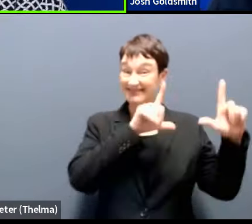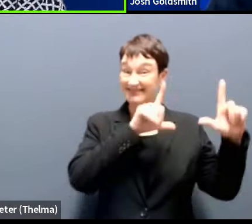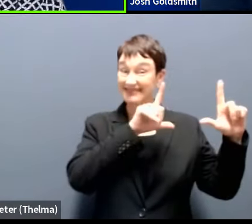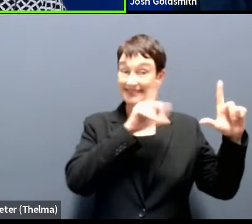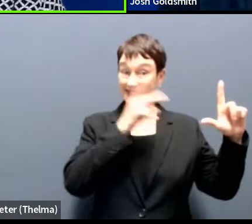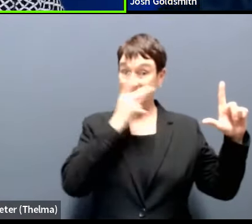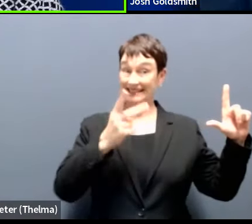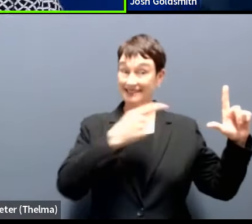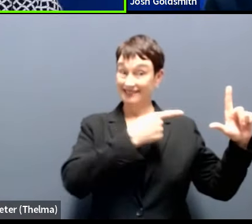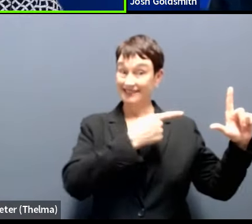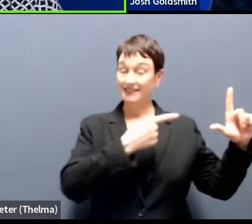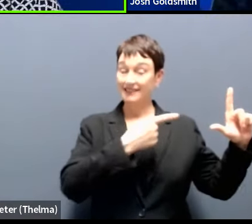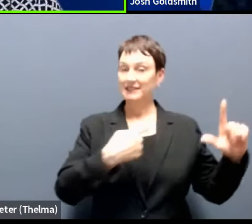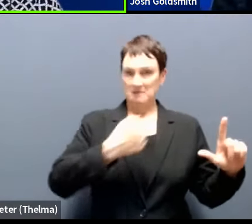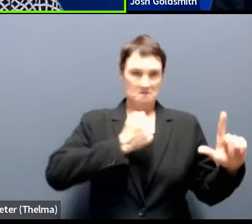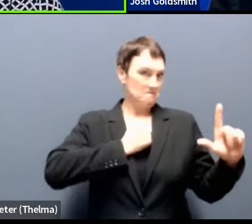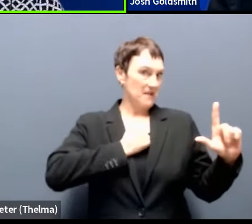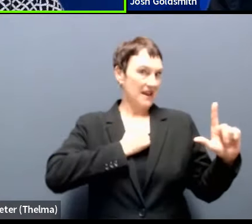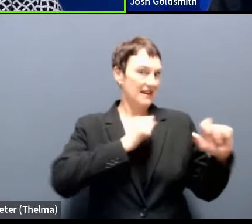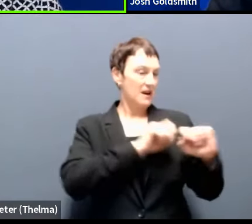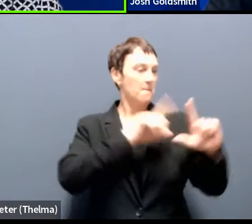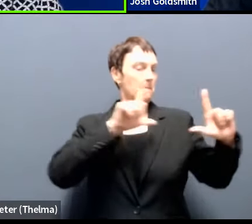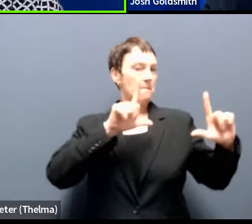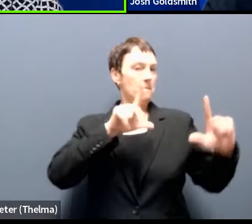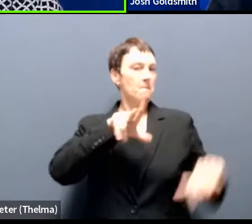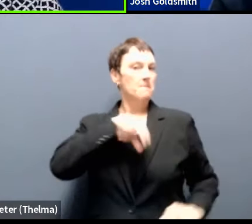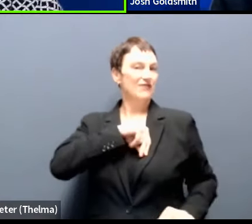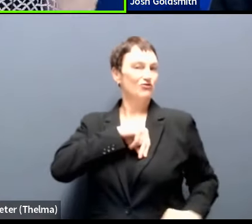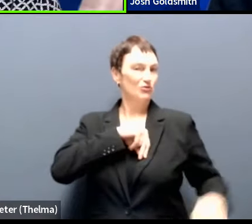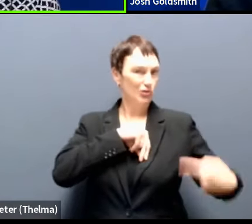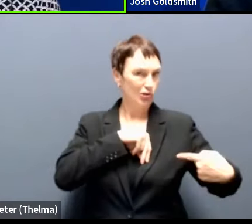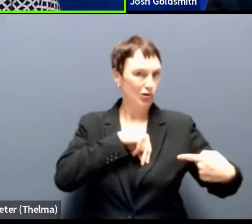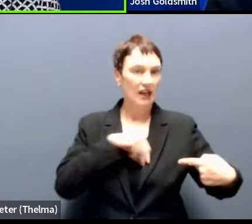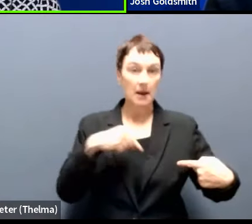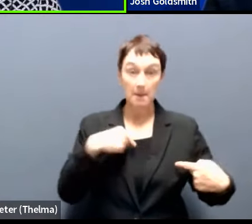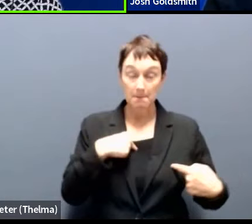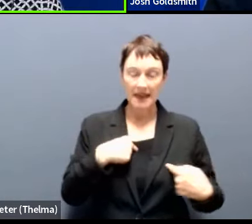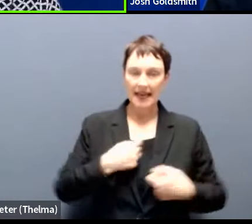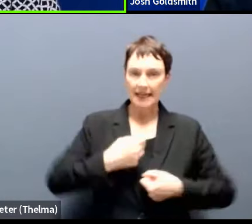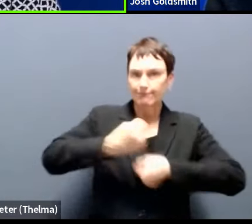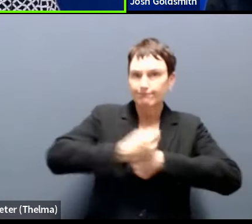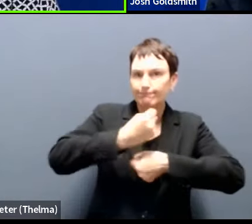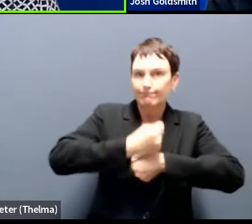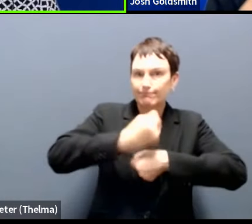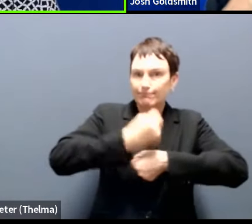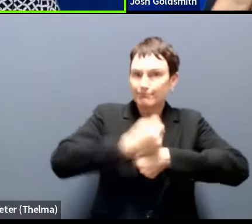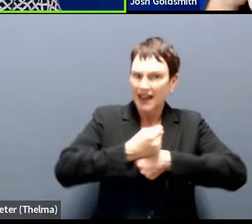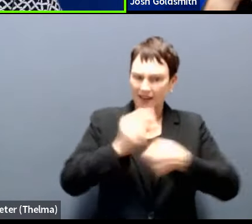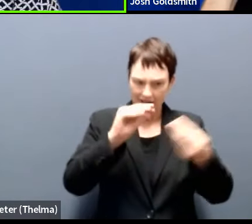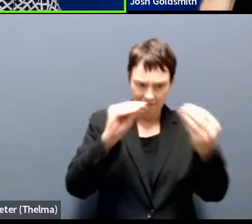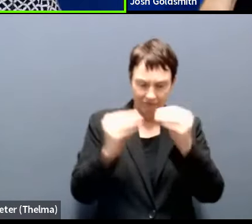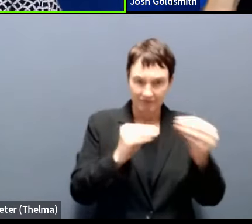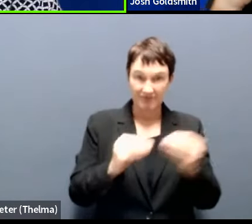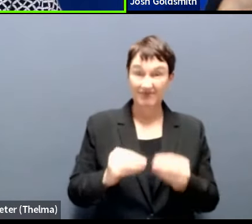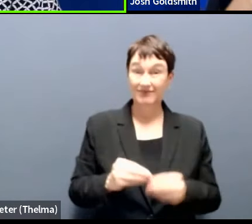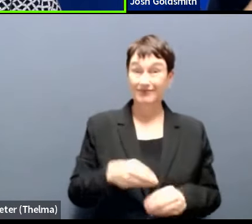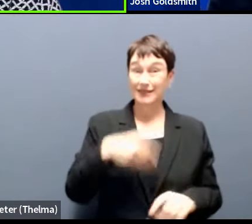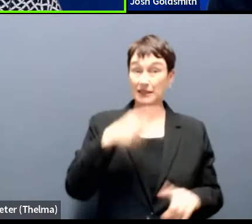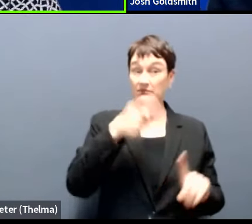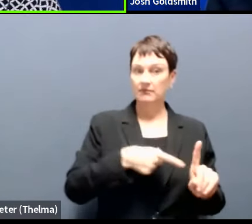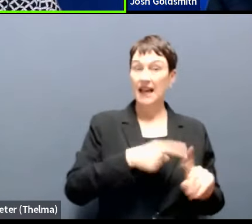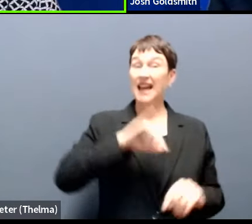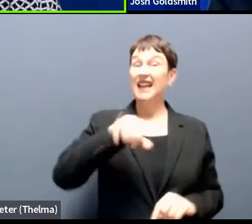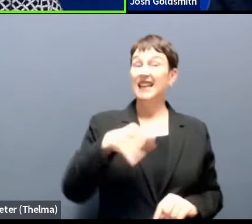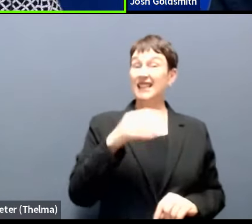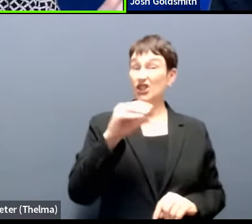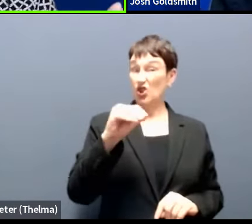my badge, which I created with this wonderful automation that Josh built. By the way,